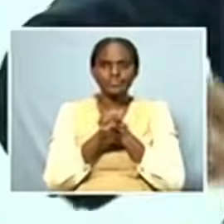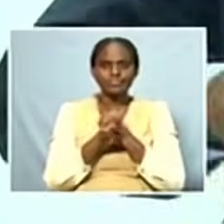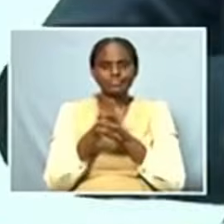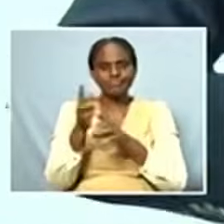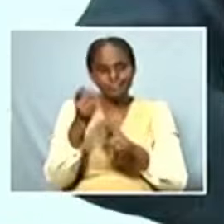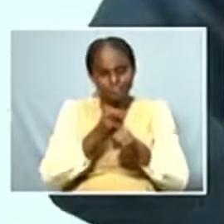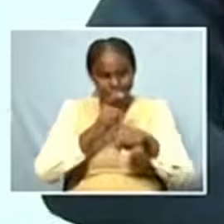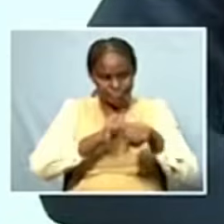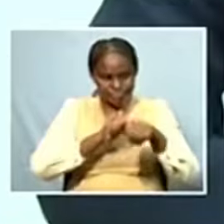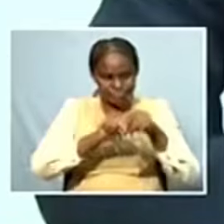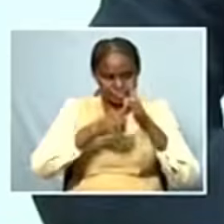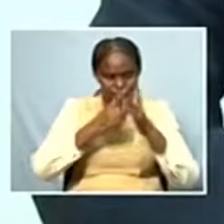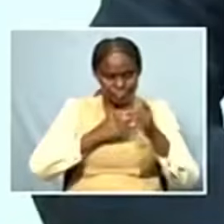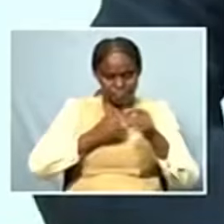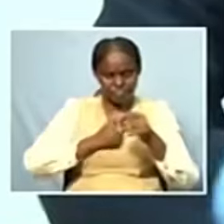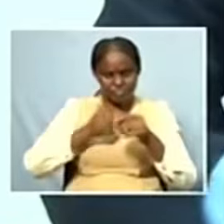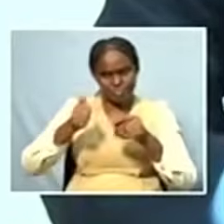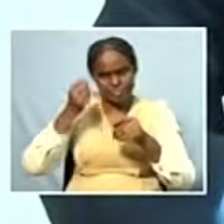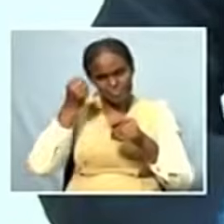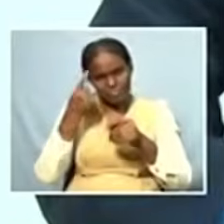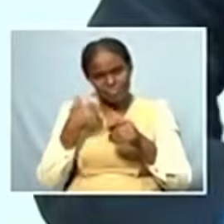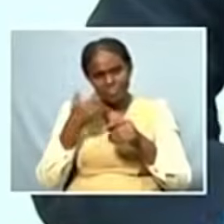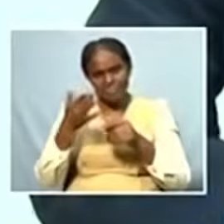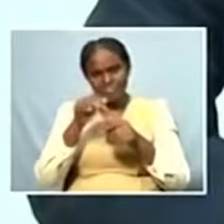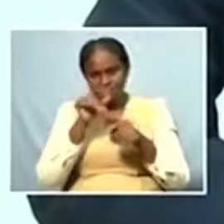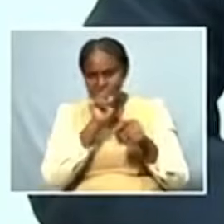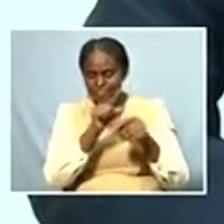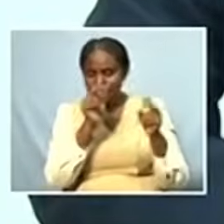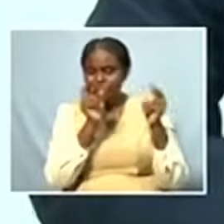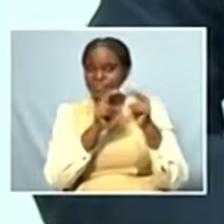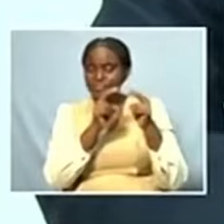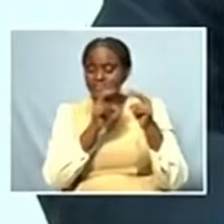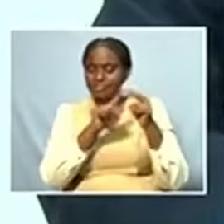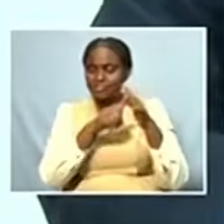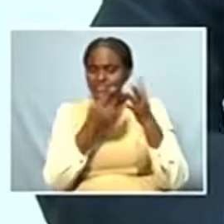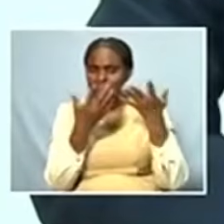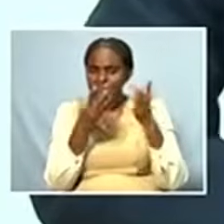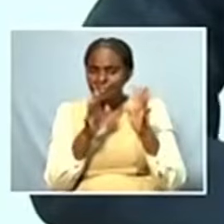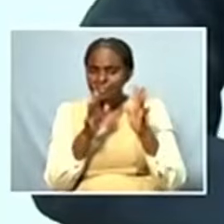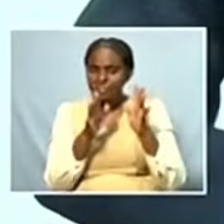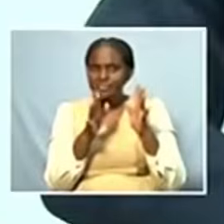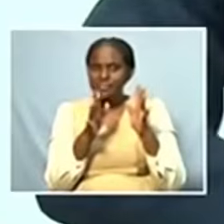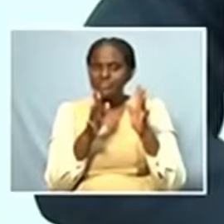from the beginning, I think the understanding was that the contract had commenced,